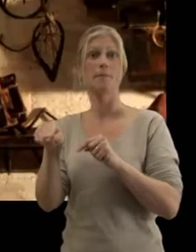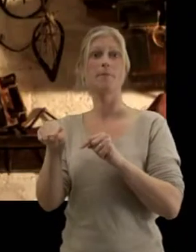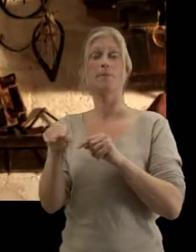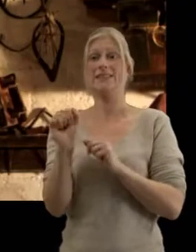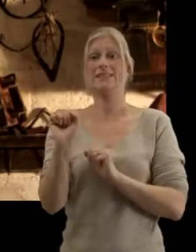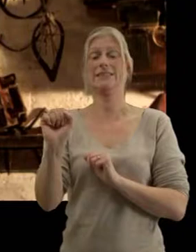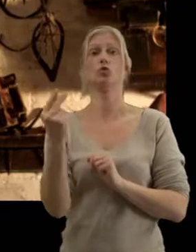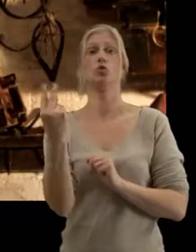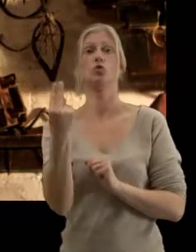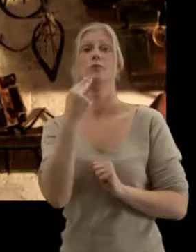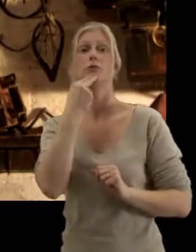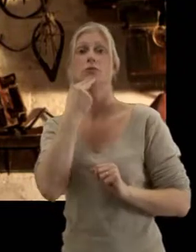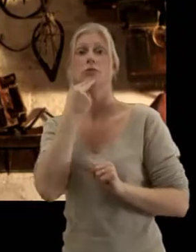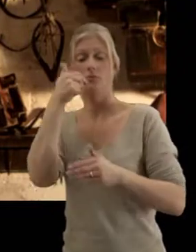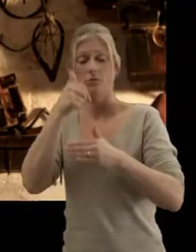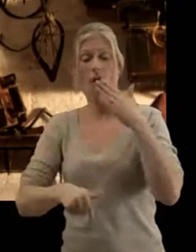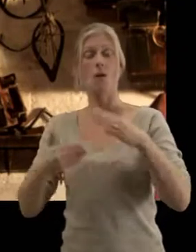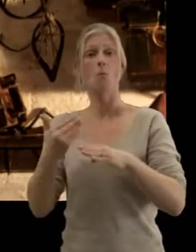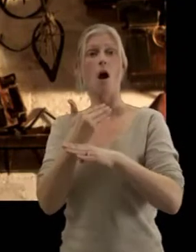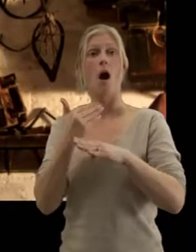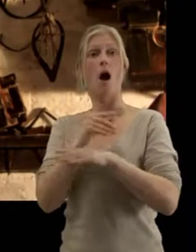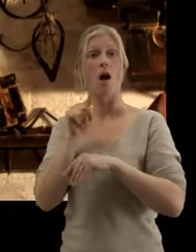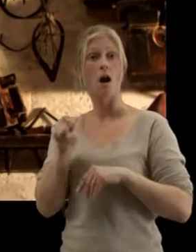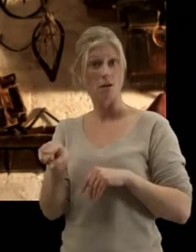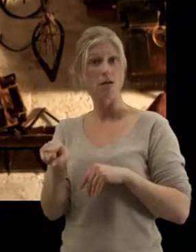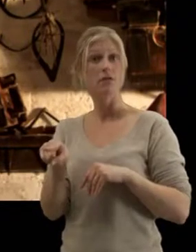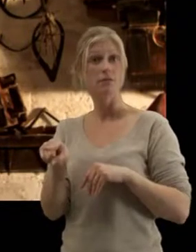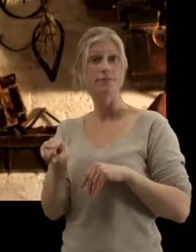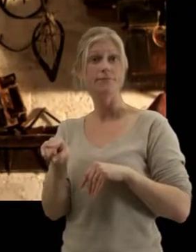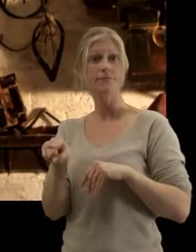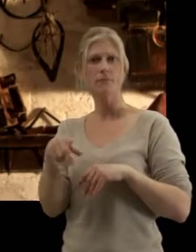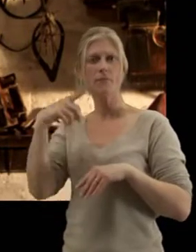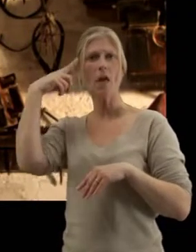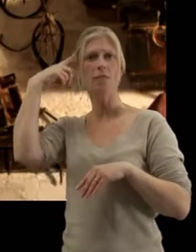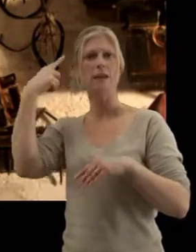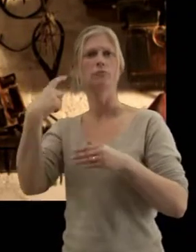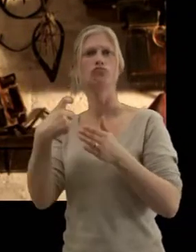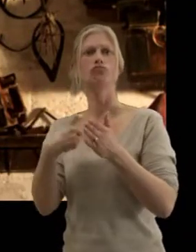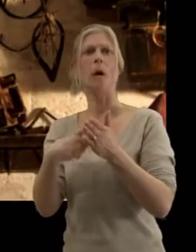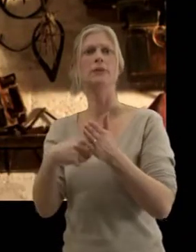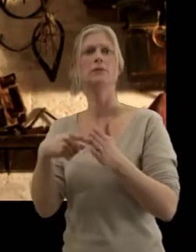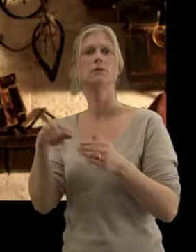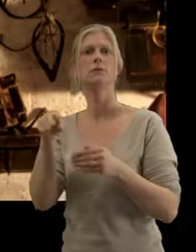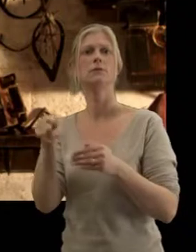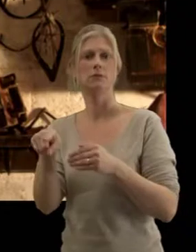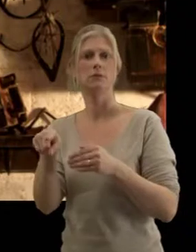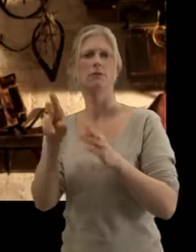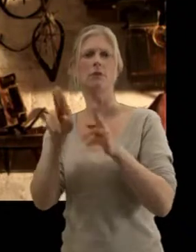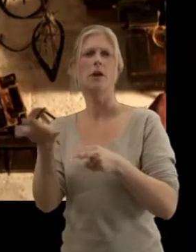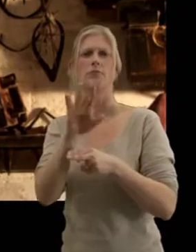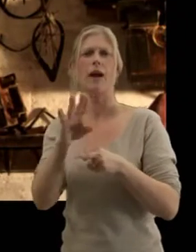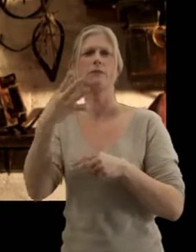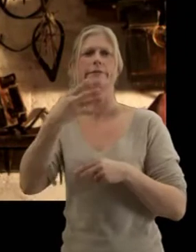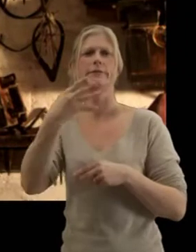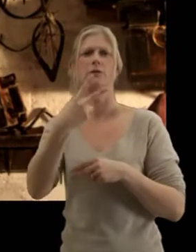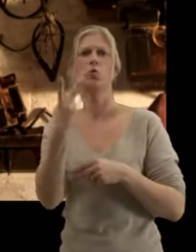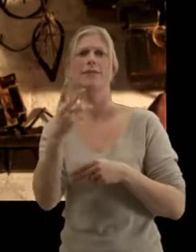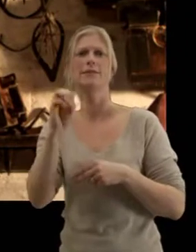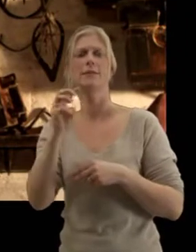subsequently his 2 sons came to work for him. I think Robert Thompson died somewhere around late